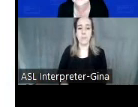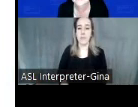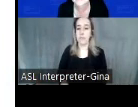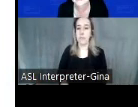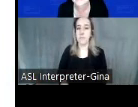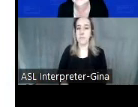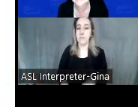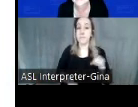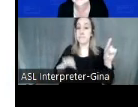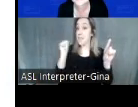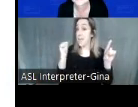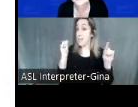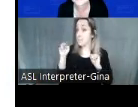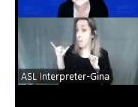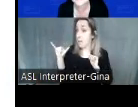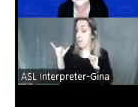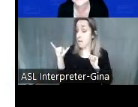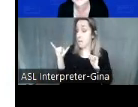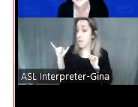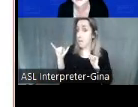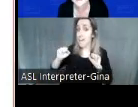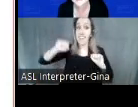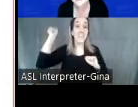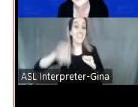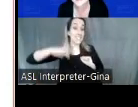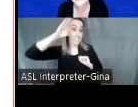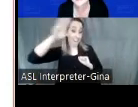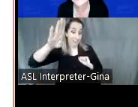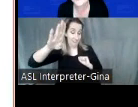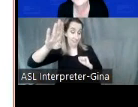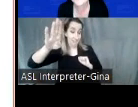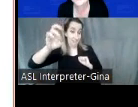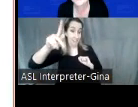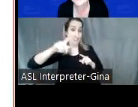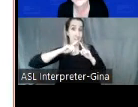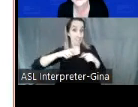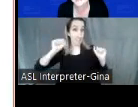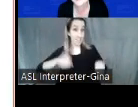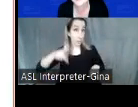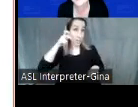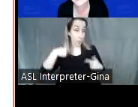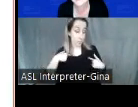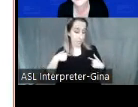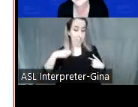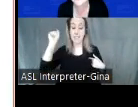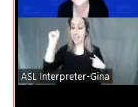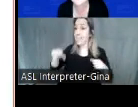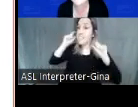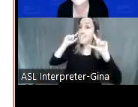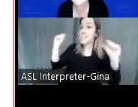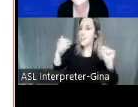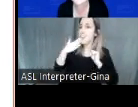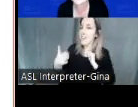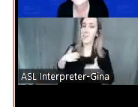Esme, I've Yes, you to hi. unmute yourself. All right. Hi, Esme, can you hear me? yes, loud and clear. Thank you. We're glad you're with us. All